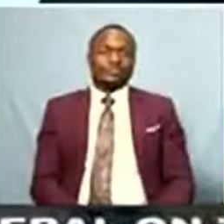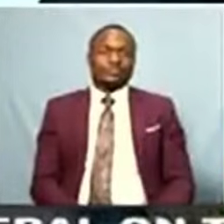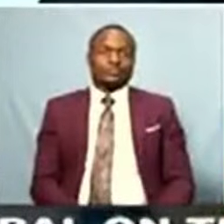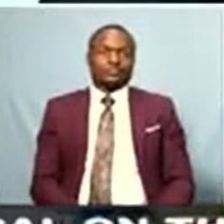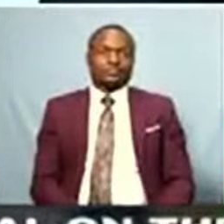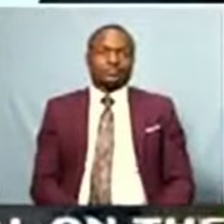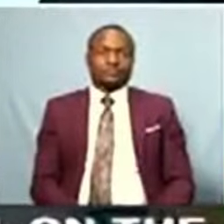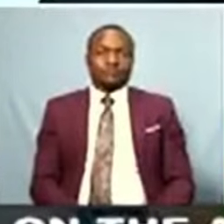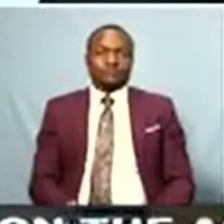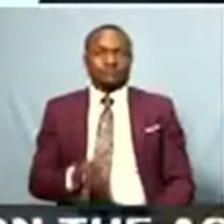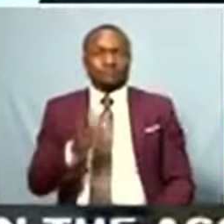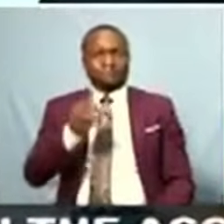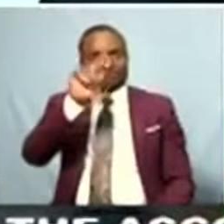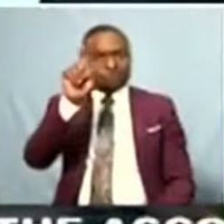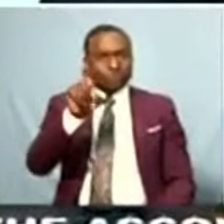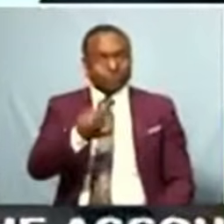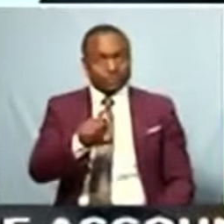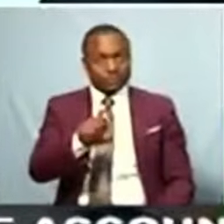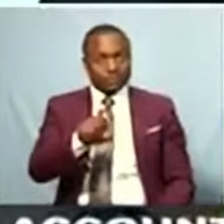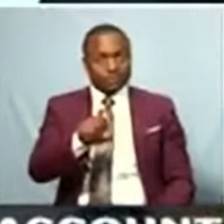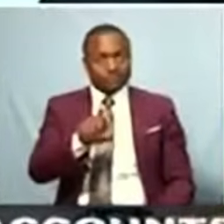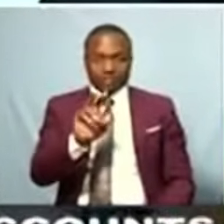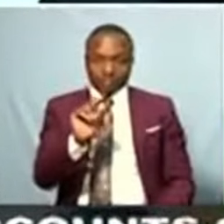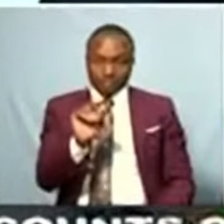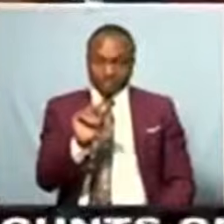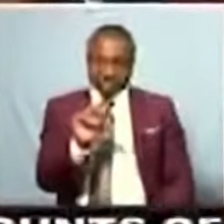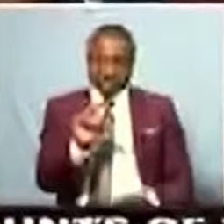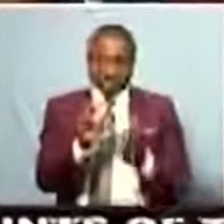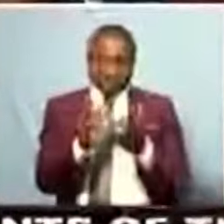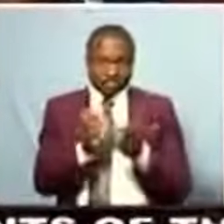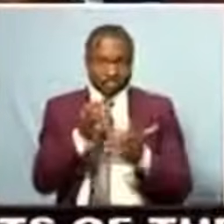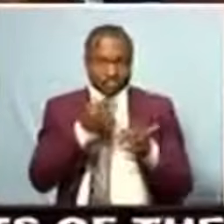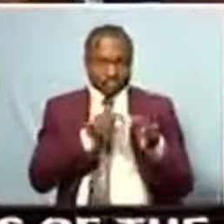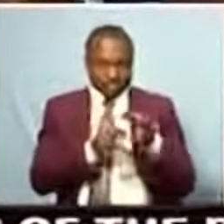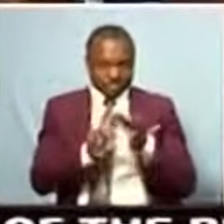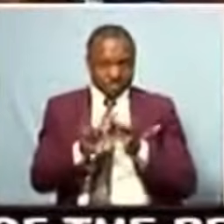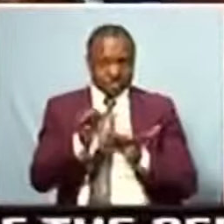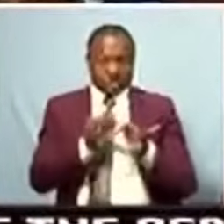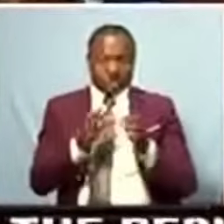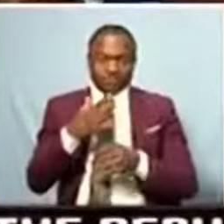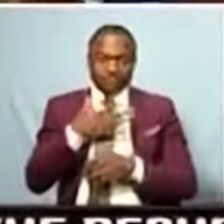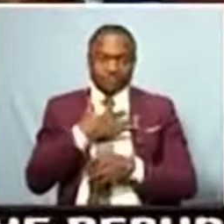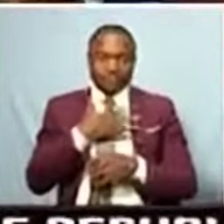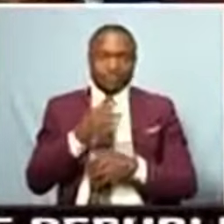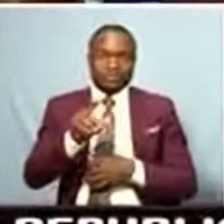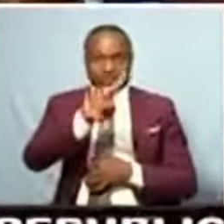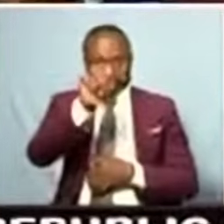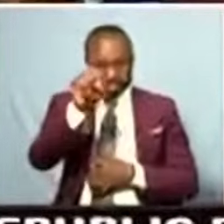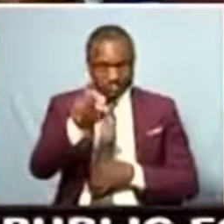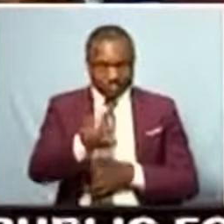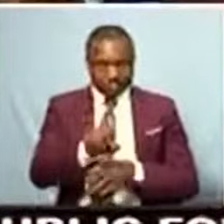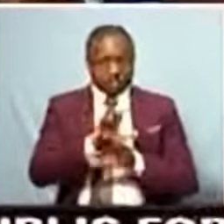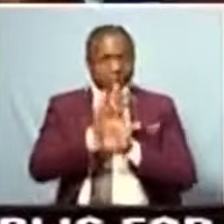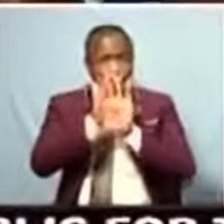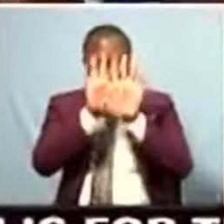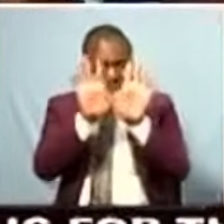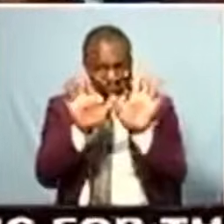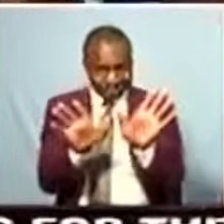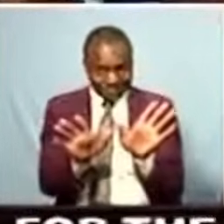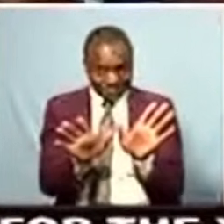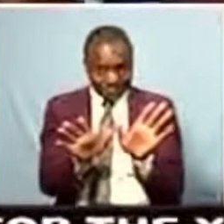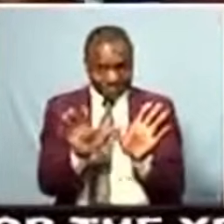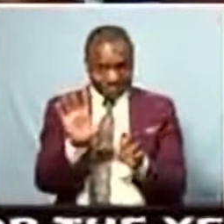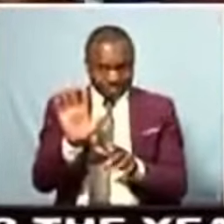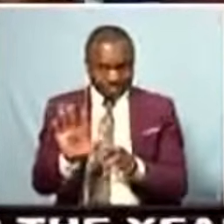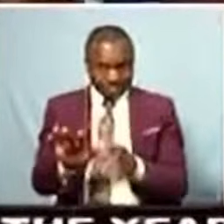Thank you. Is that a question, Honorable Kamit? They have not answered the question. I want to amplify my question, Chair. Again. Just to be clear.